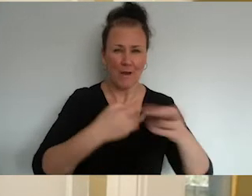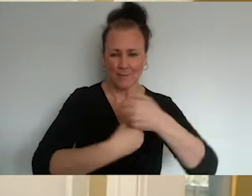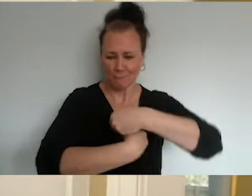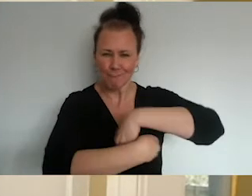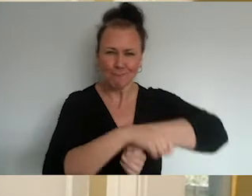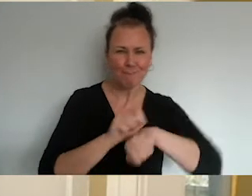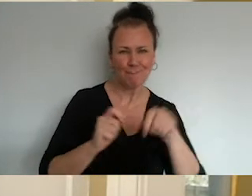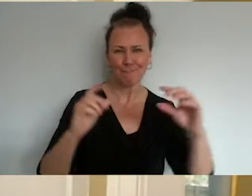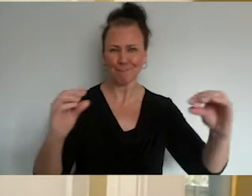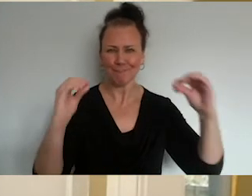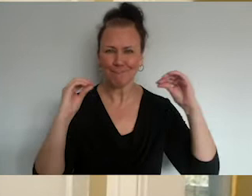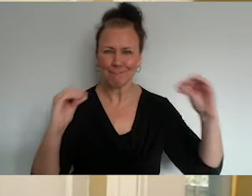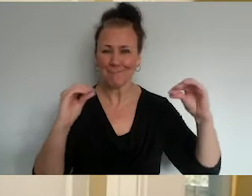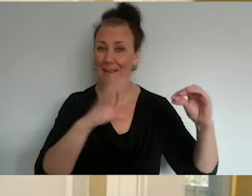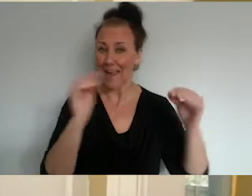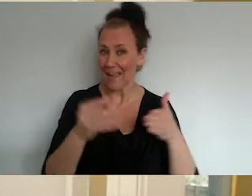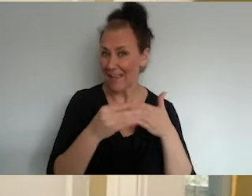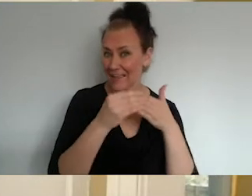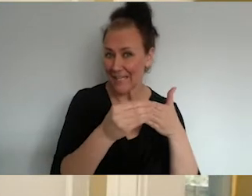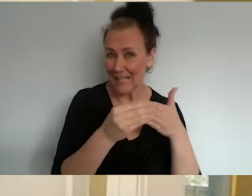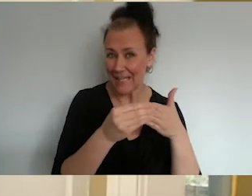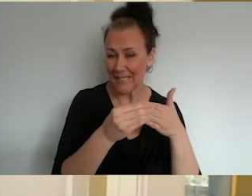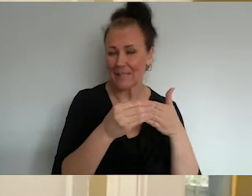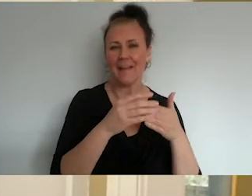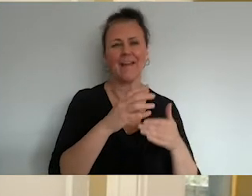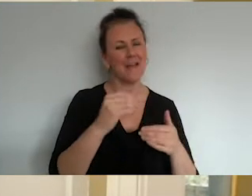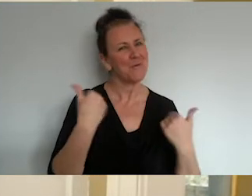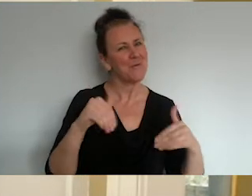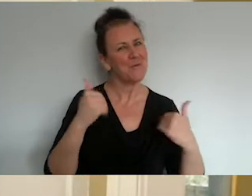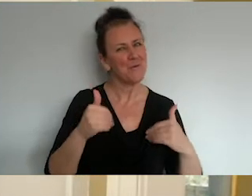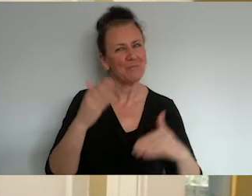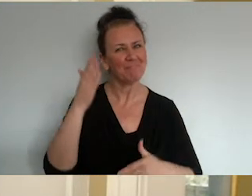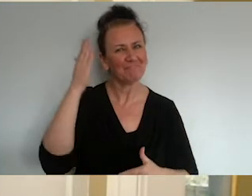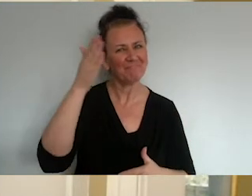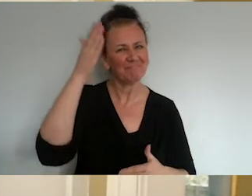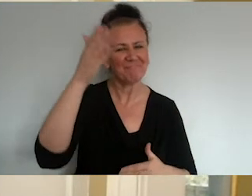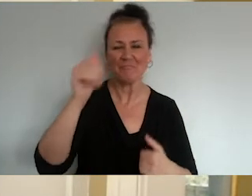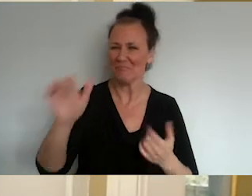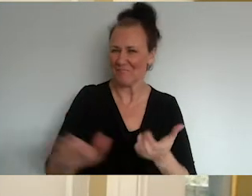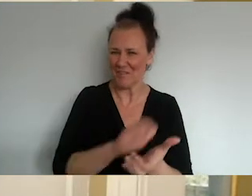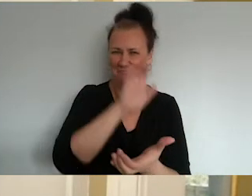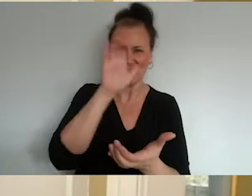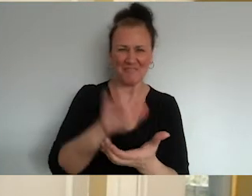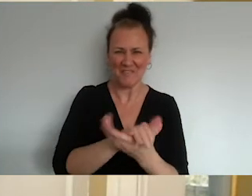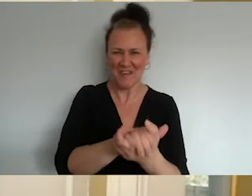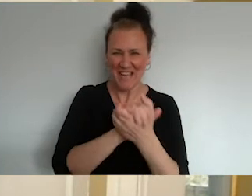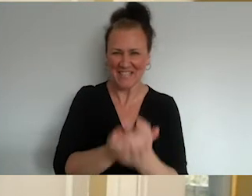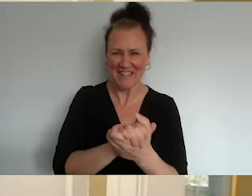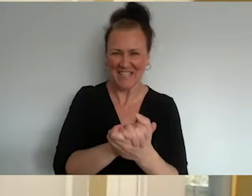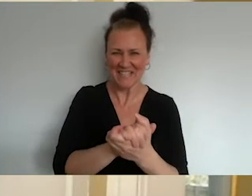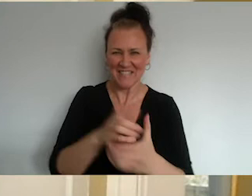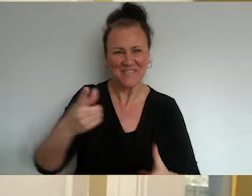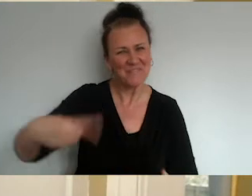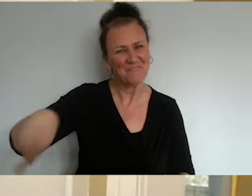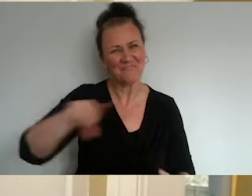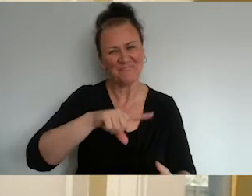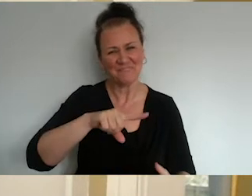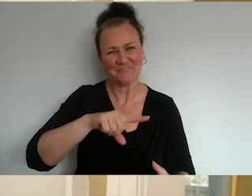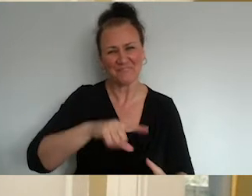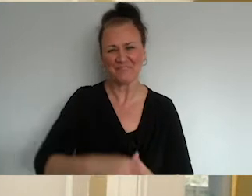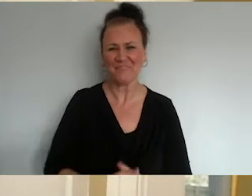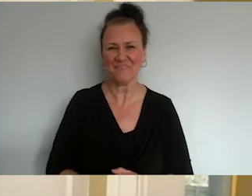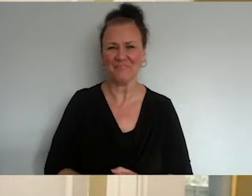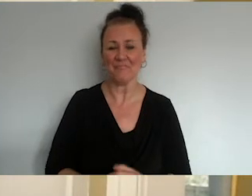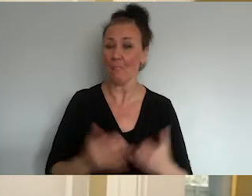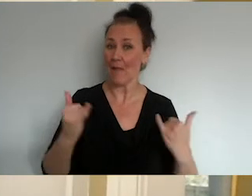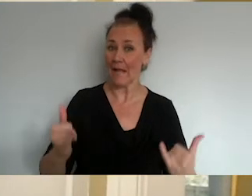your readiness to help a world that needs you as never before. Congratulations. And now it is my very great pleasure